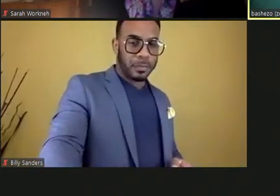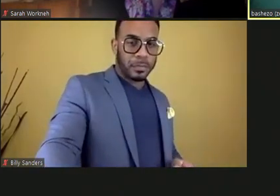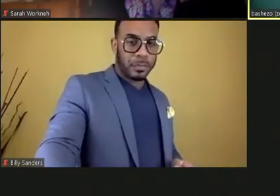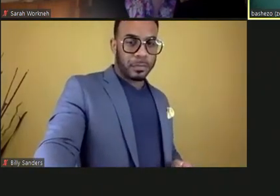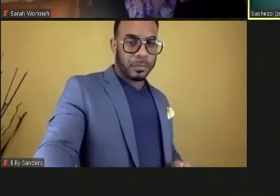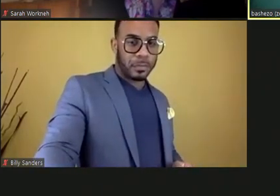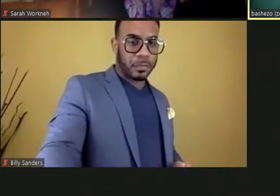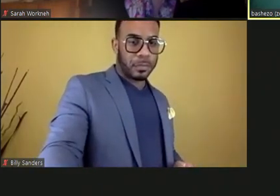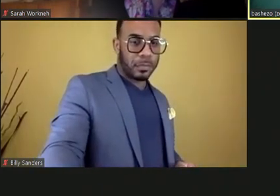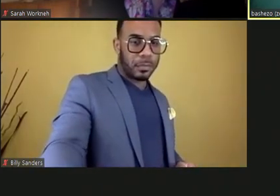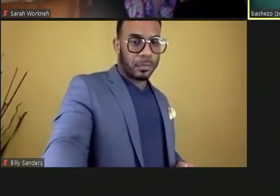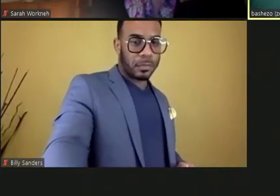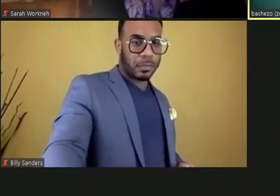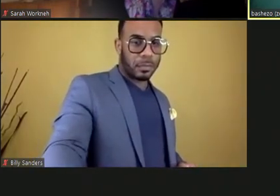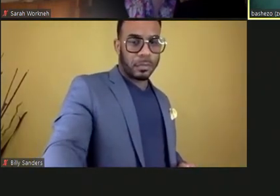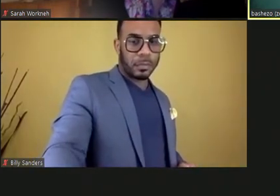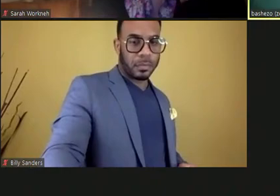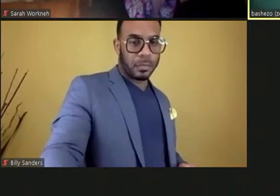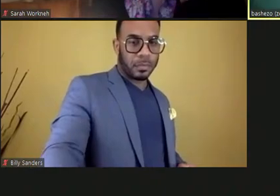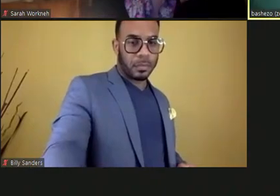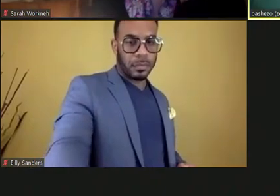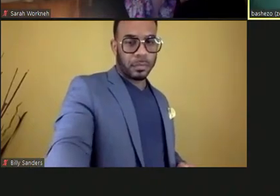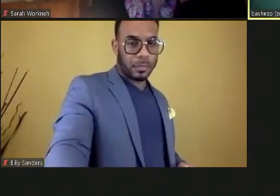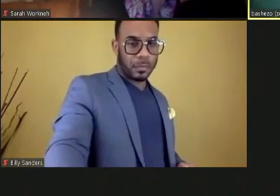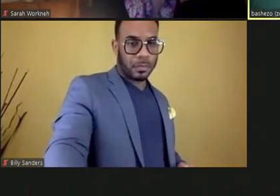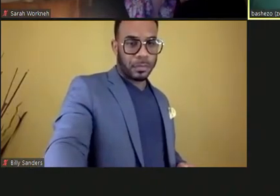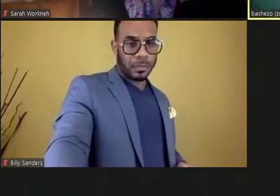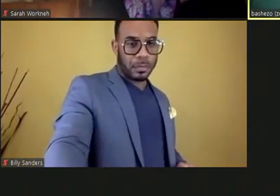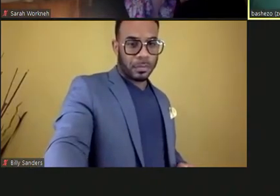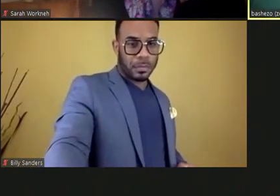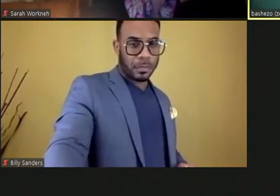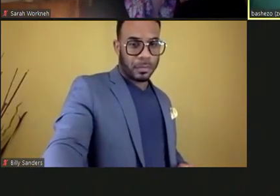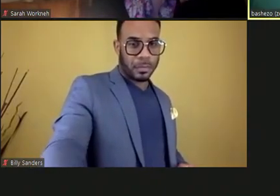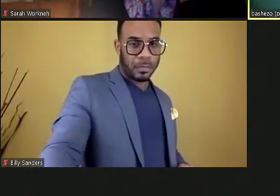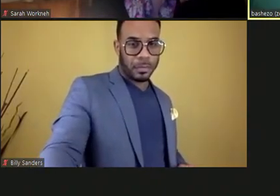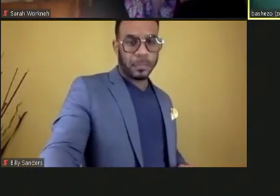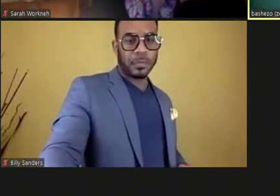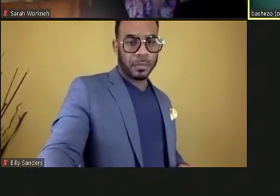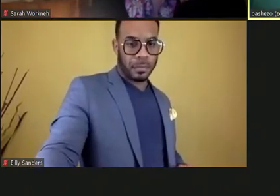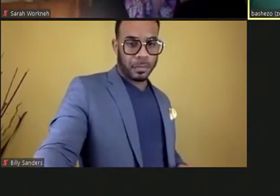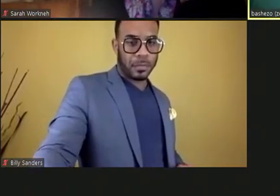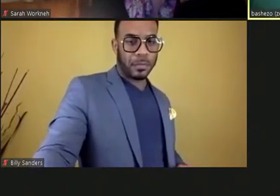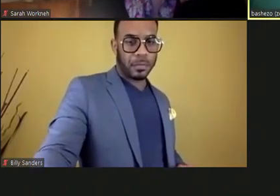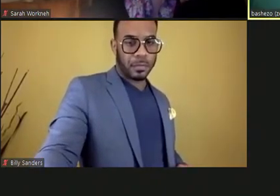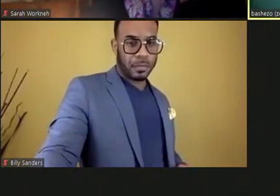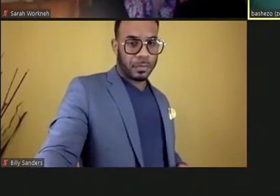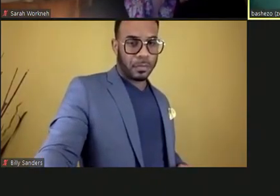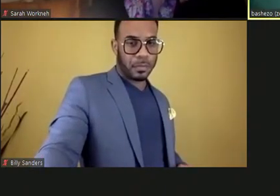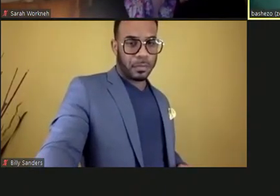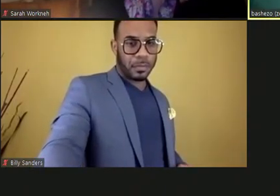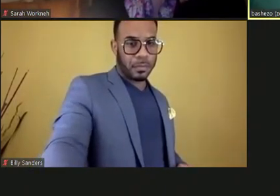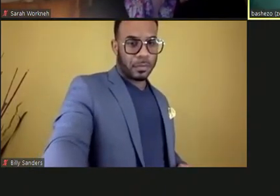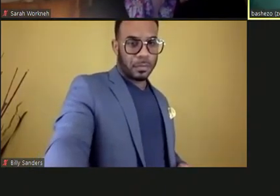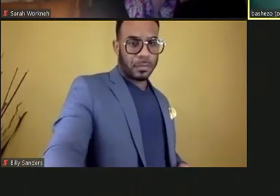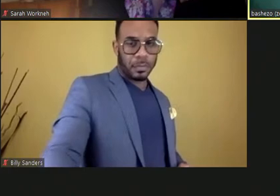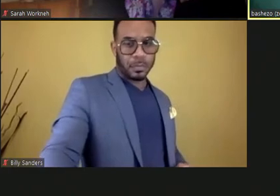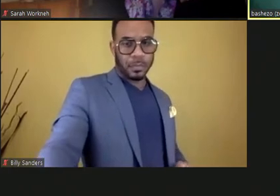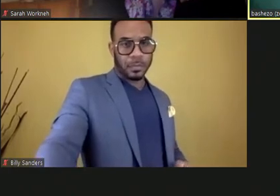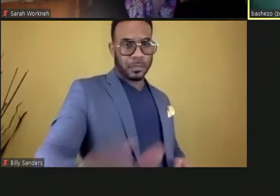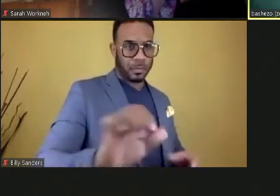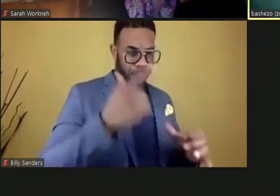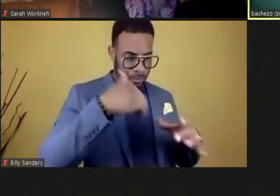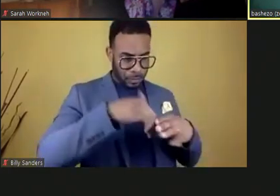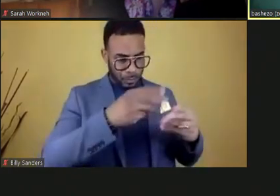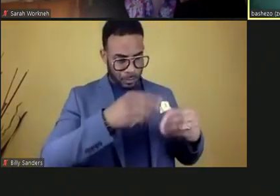in relationship to our practice, to be in relationship to our land and this land and these lands